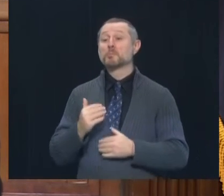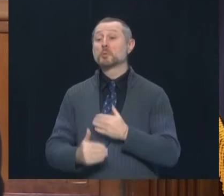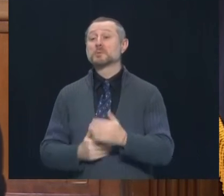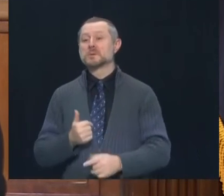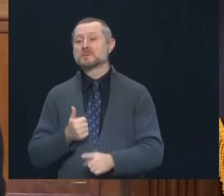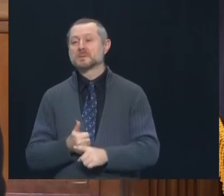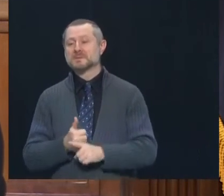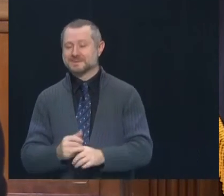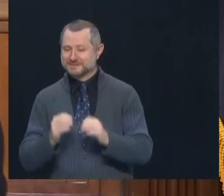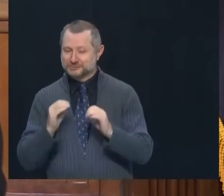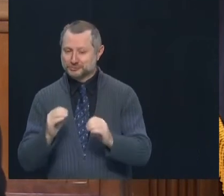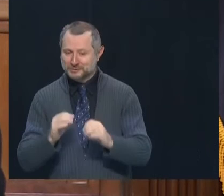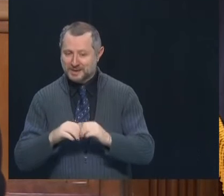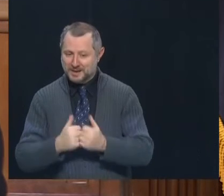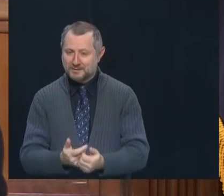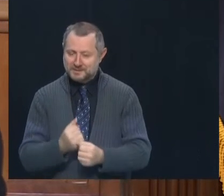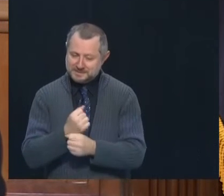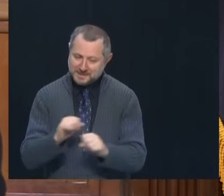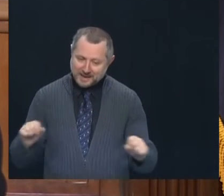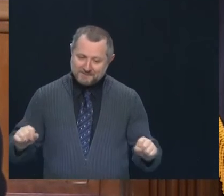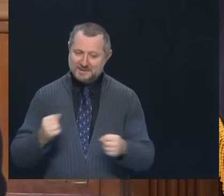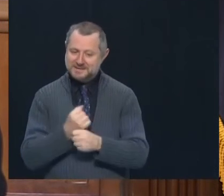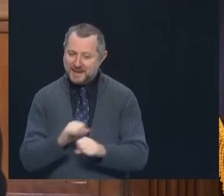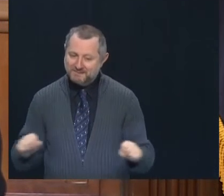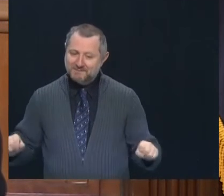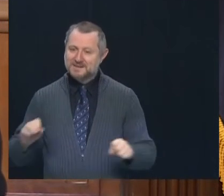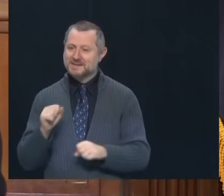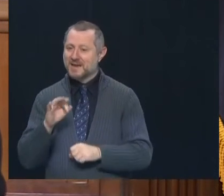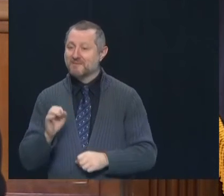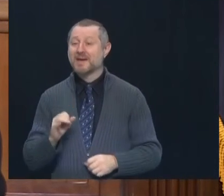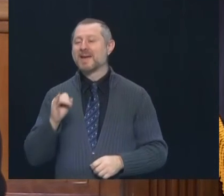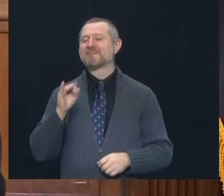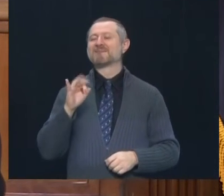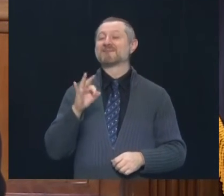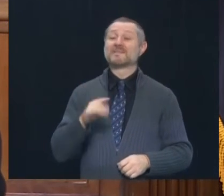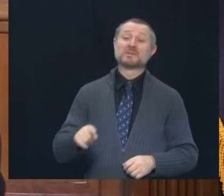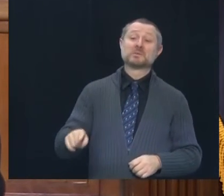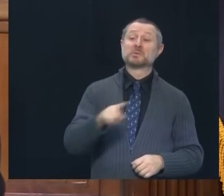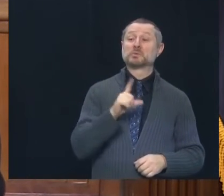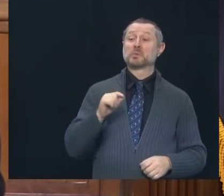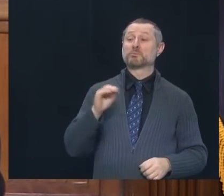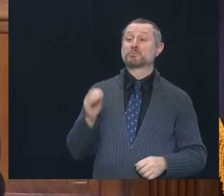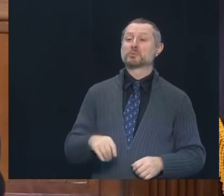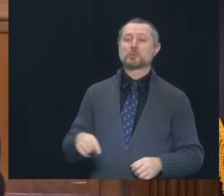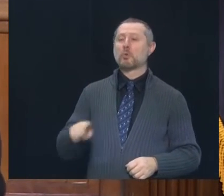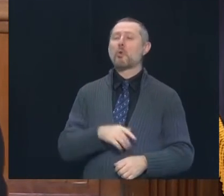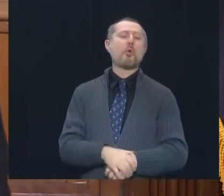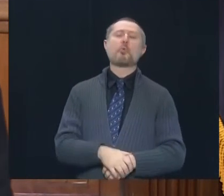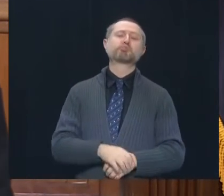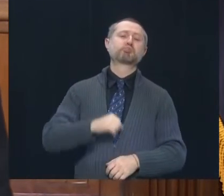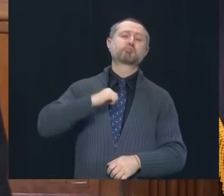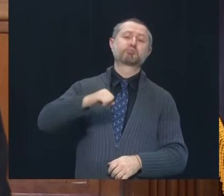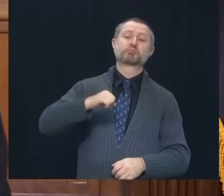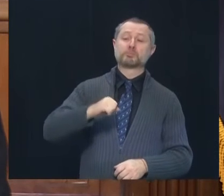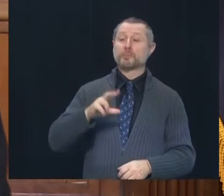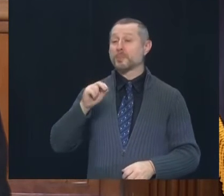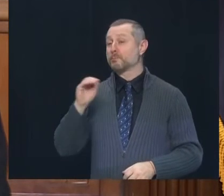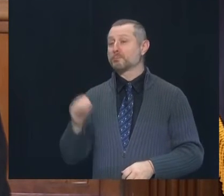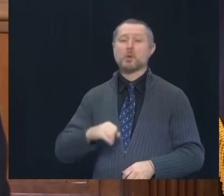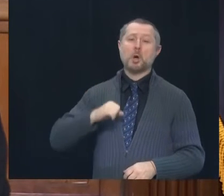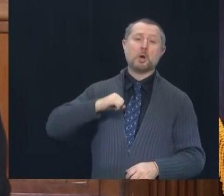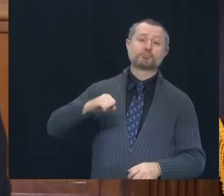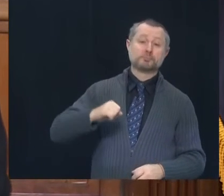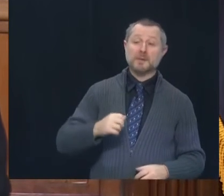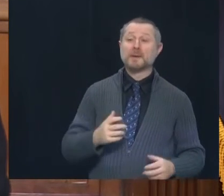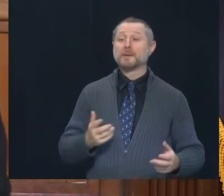safe. But if you take any fall off, if you take a 20% fall off, a 30% fall off, it's a much